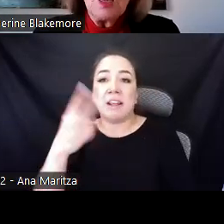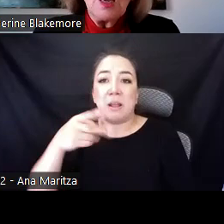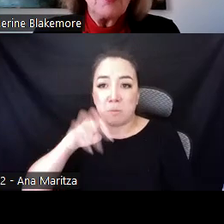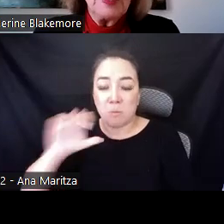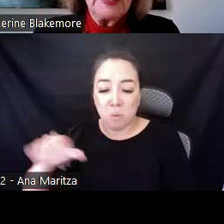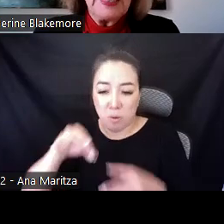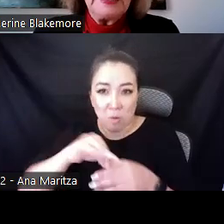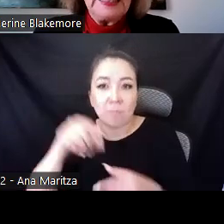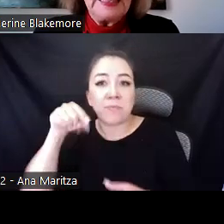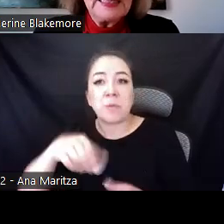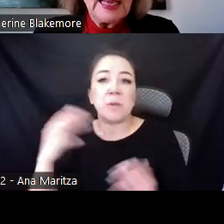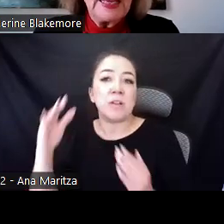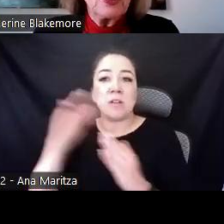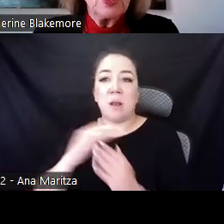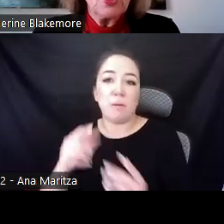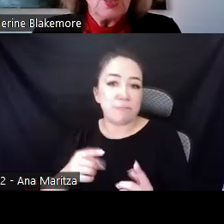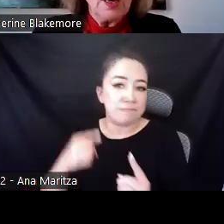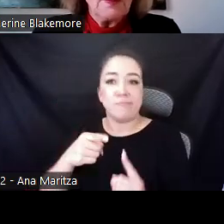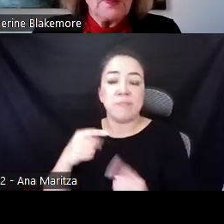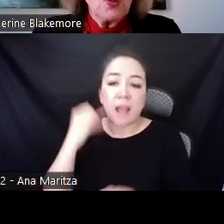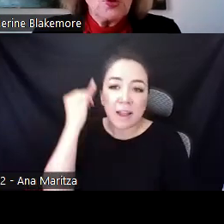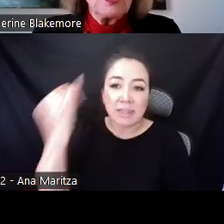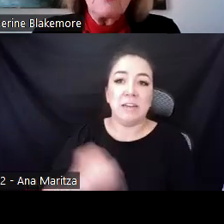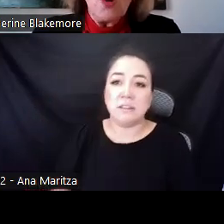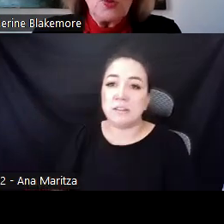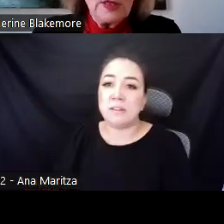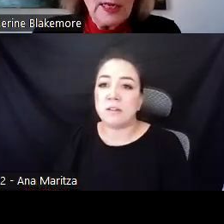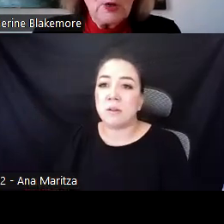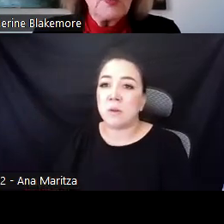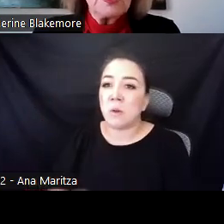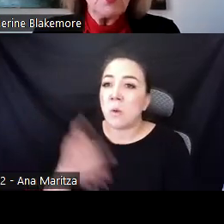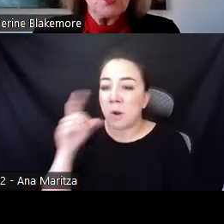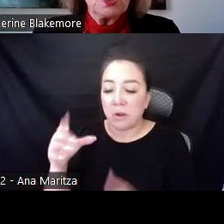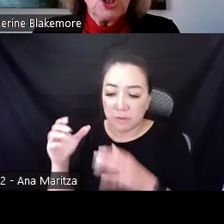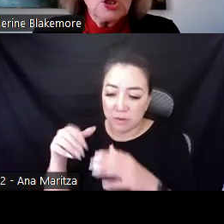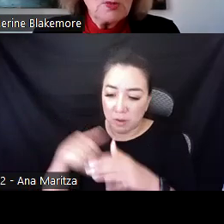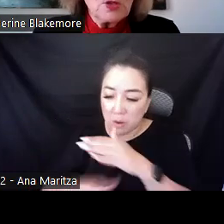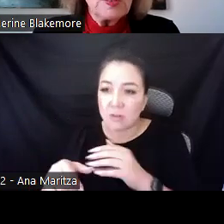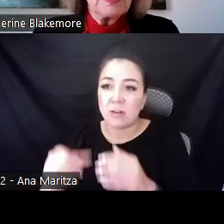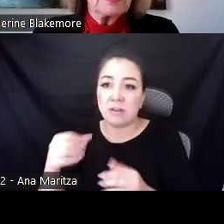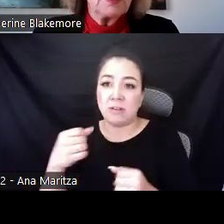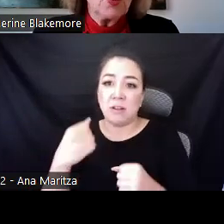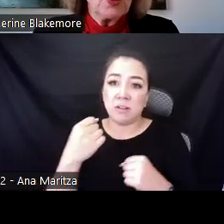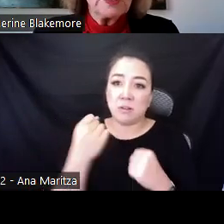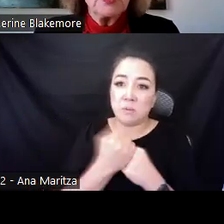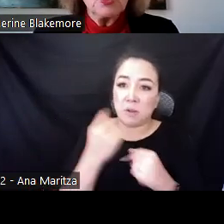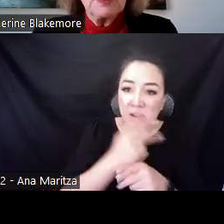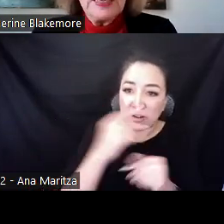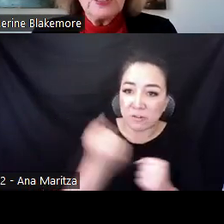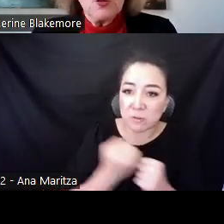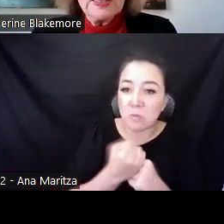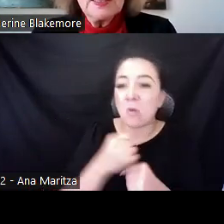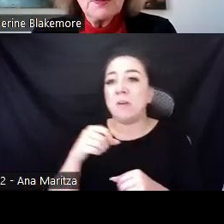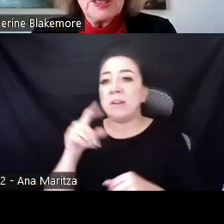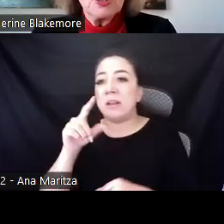are the top rated ideas and where do they fall within caregiver support, long-term services and supports,